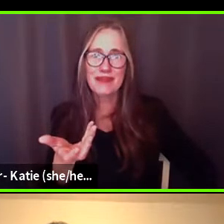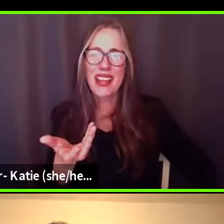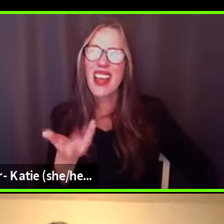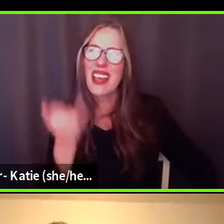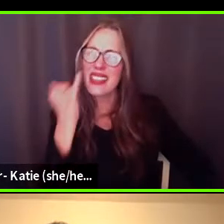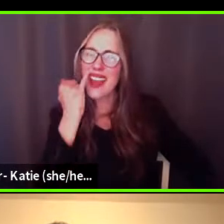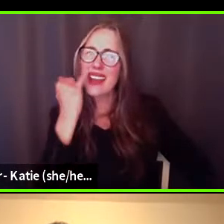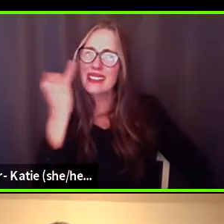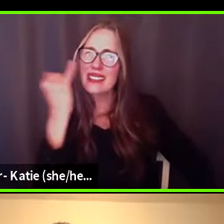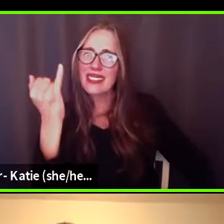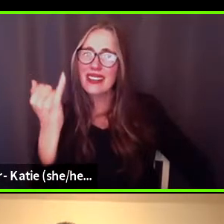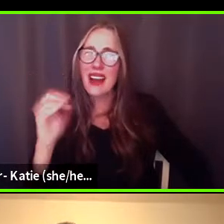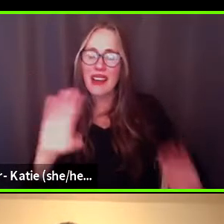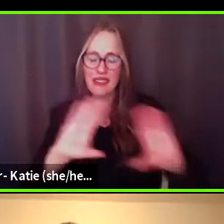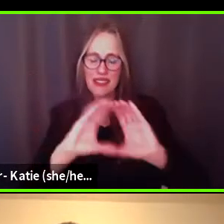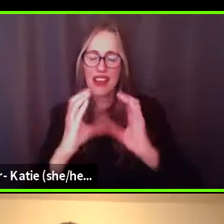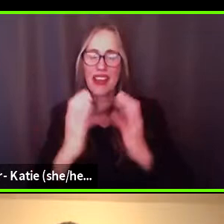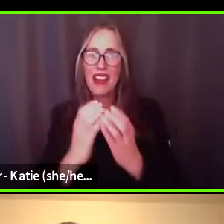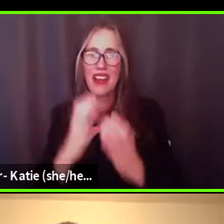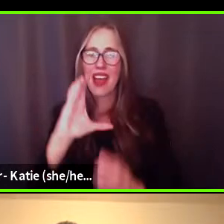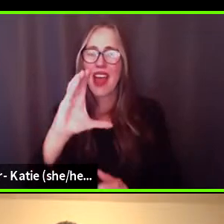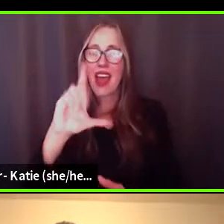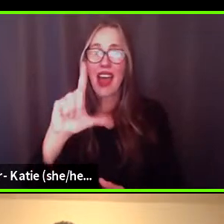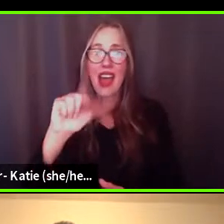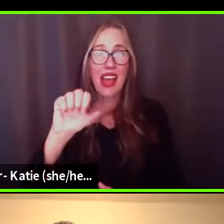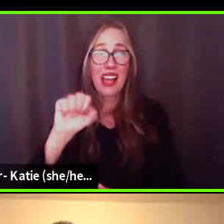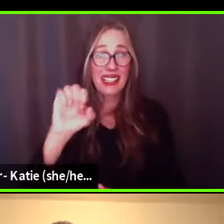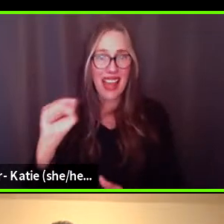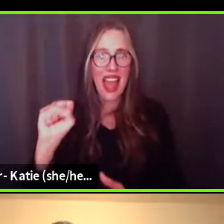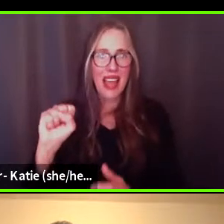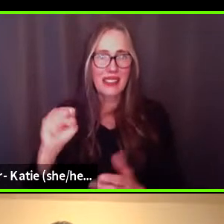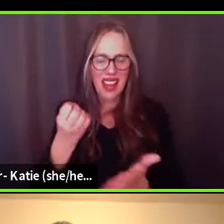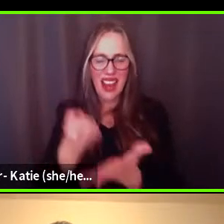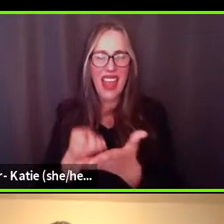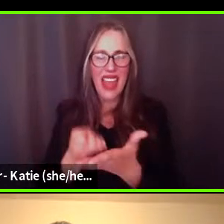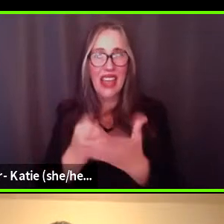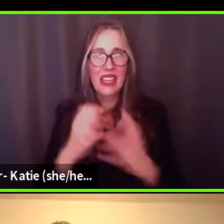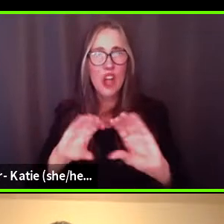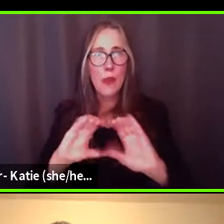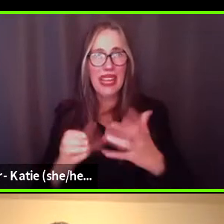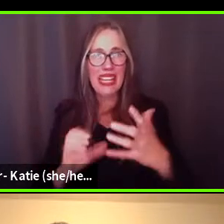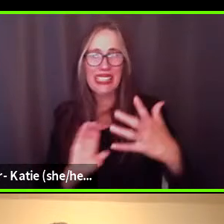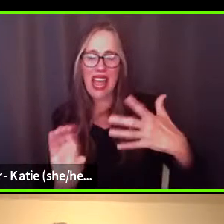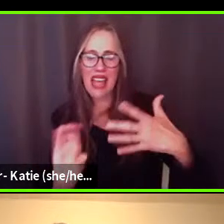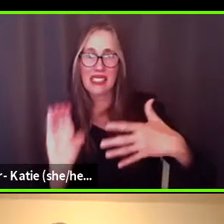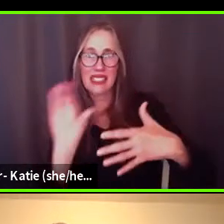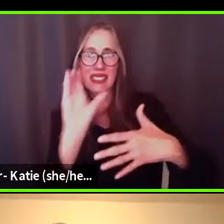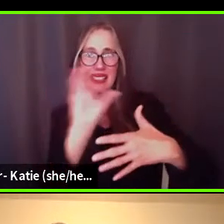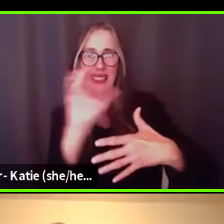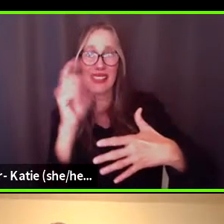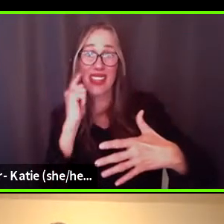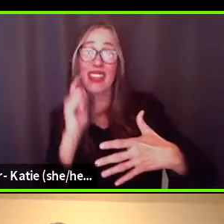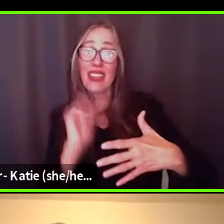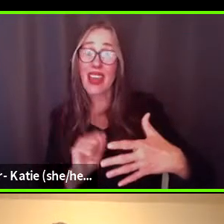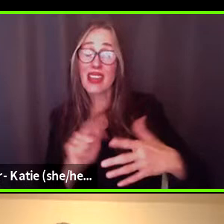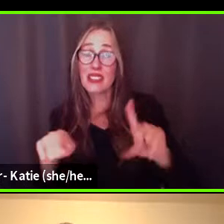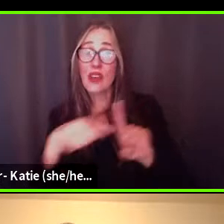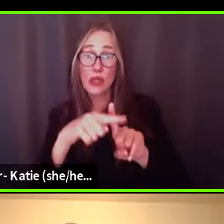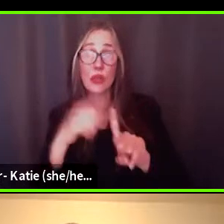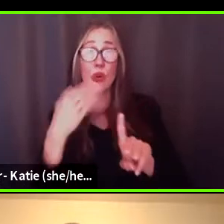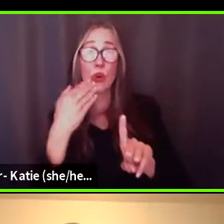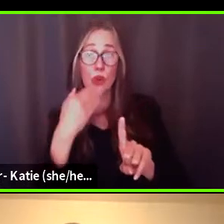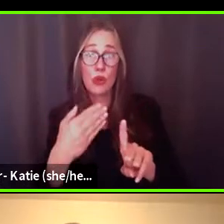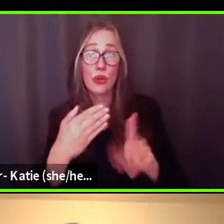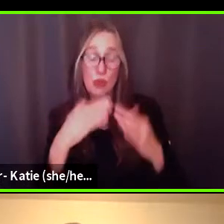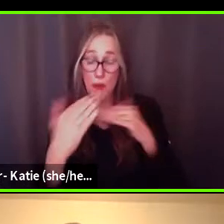more work done around that so that's it from my vantage point but i'd love to hear others thoughts on that i